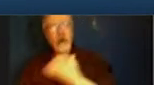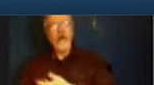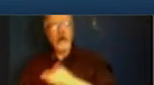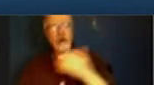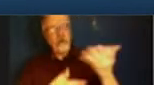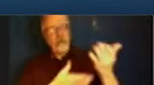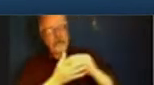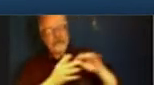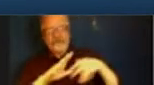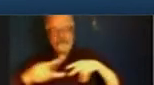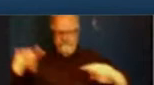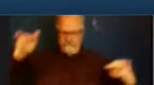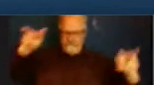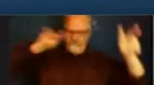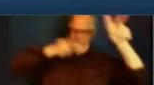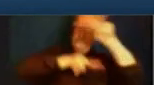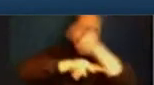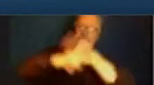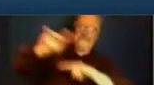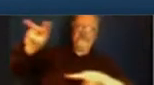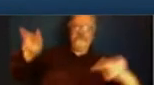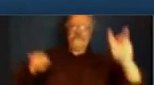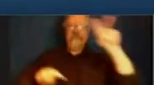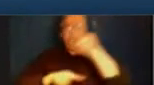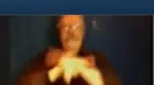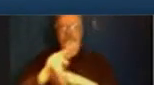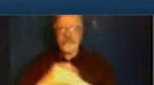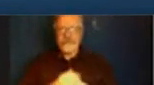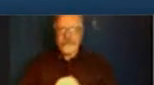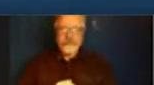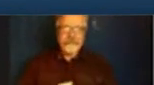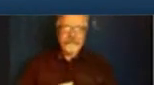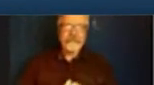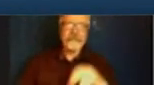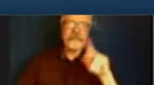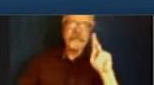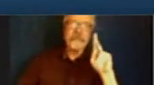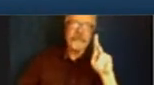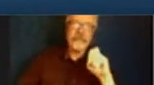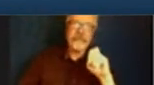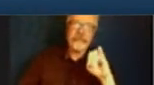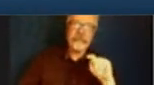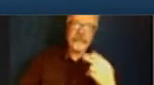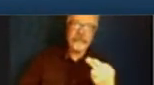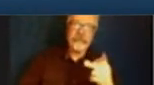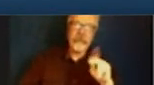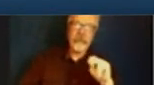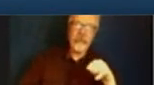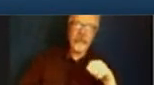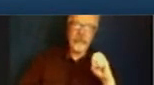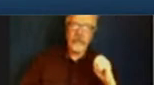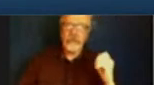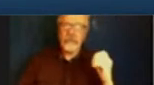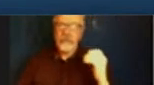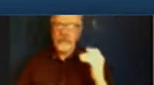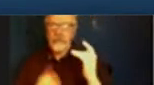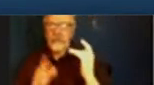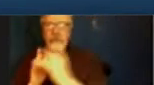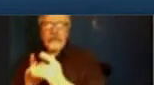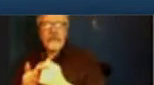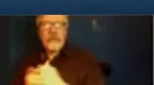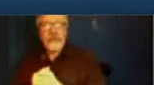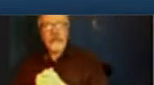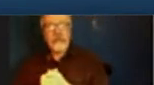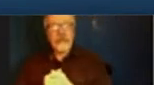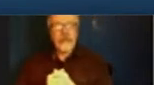All right, up next, we'll go with Keith from Como. Go ahead, Keith. Yeah, I'm at a testing site